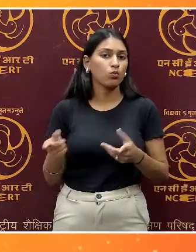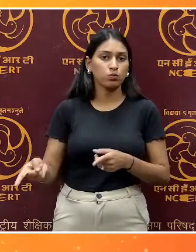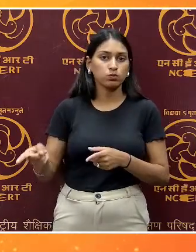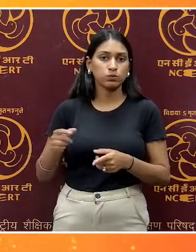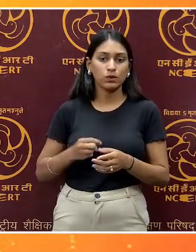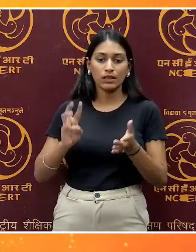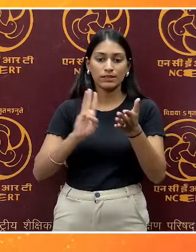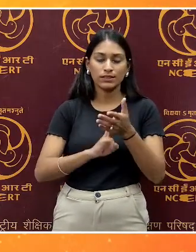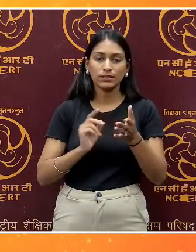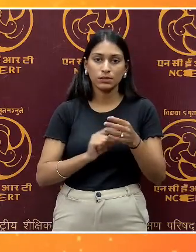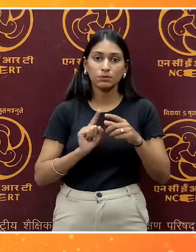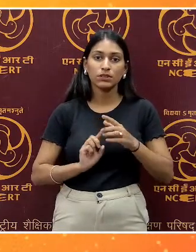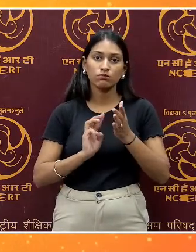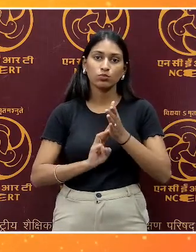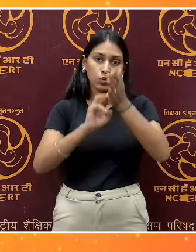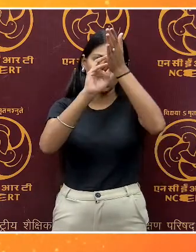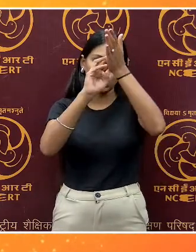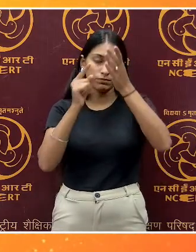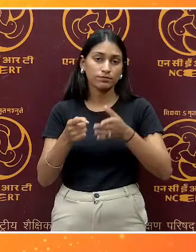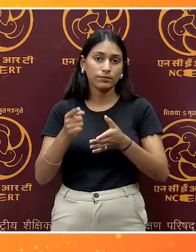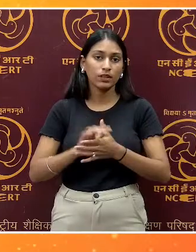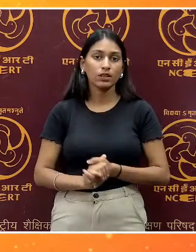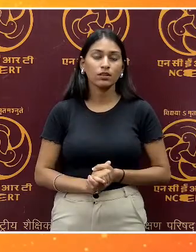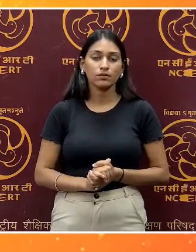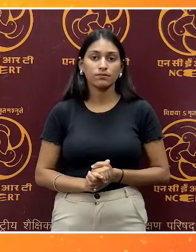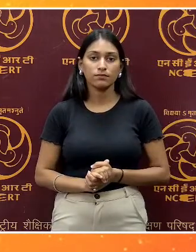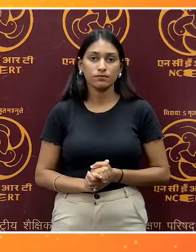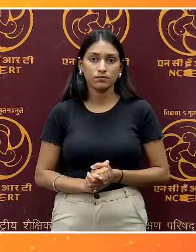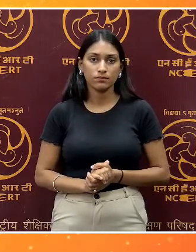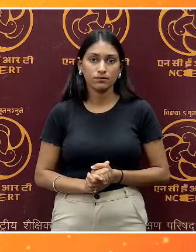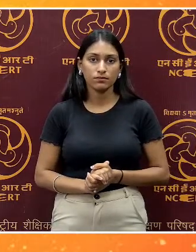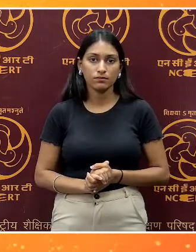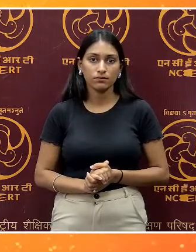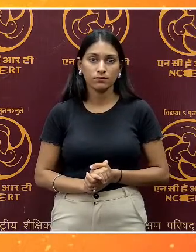meter north, we have to calculate the net displacement.